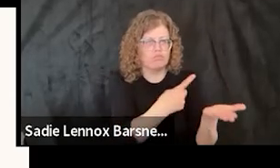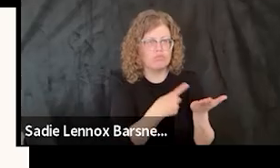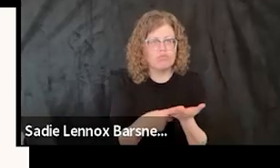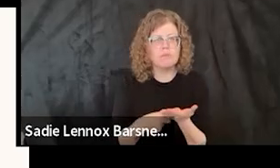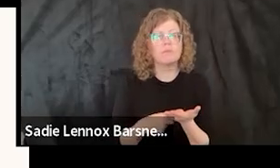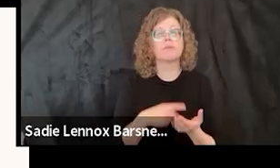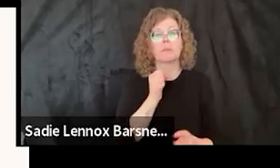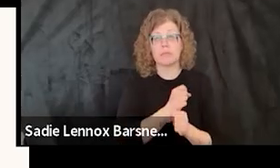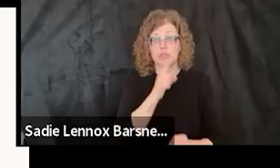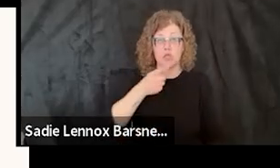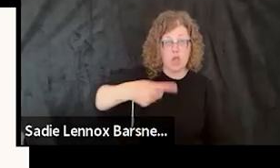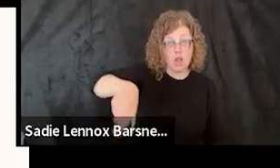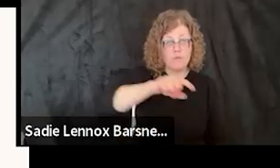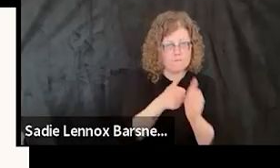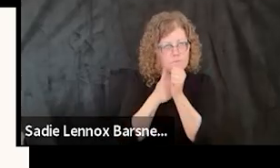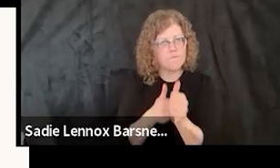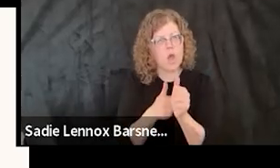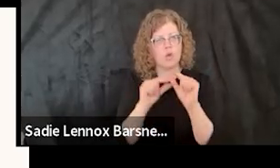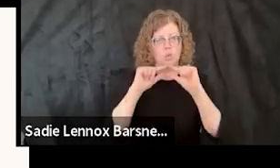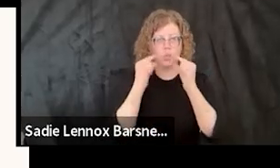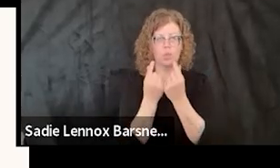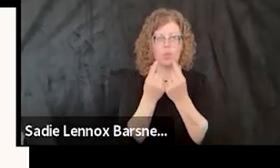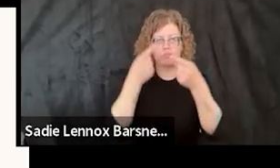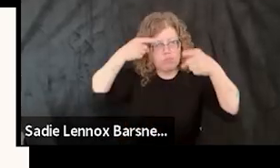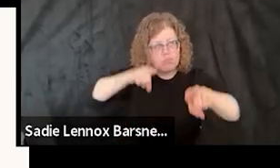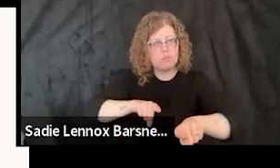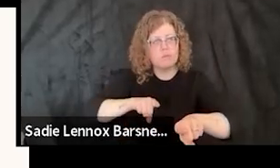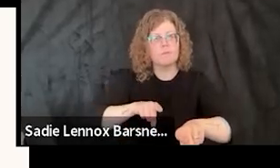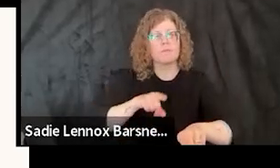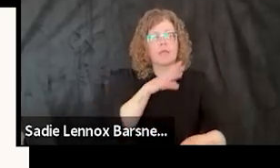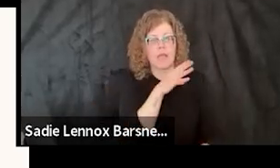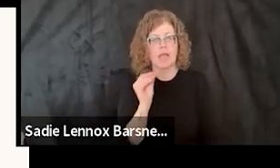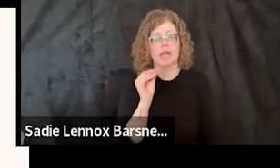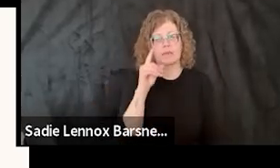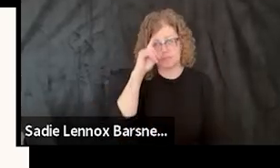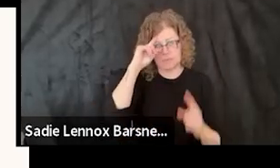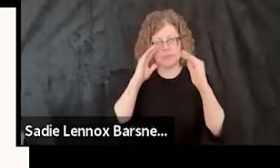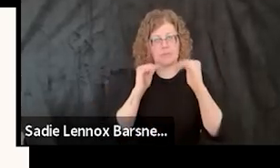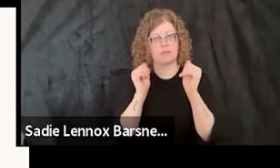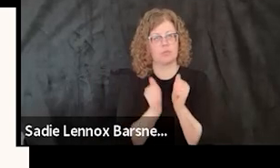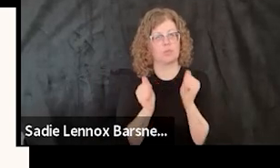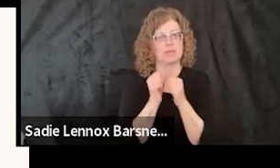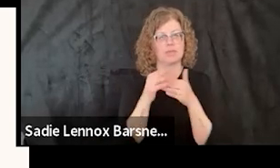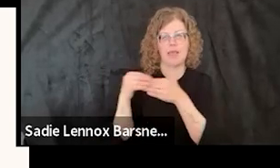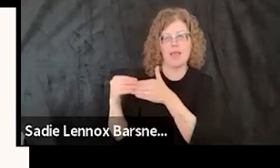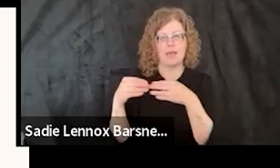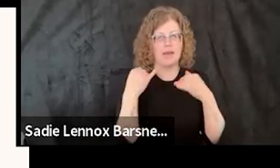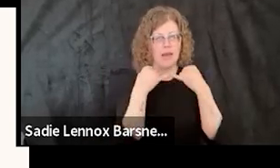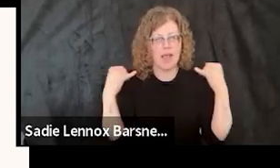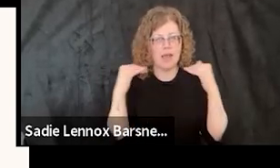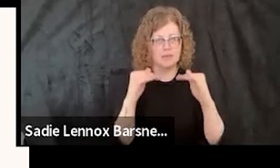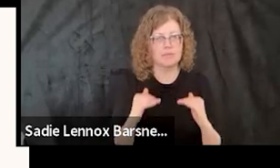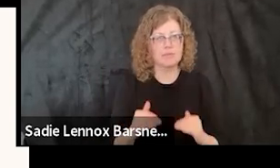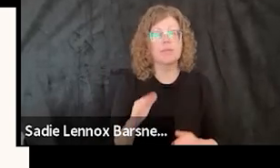processes outlined in the terms of reference and program guidelines. The committee's final scores will result in a list of